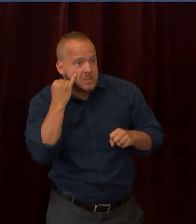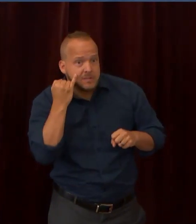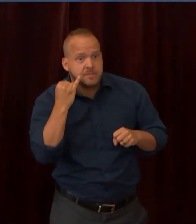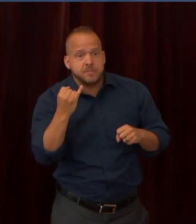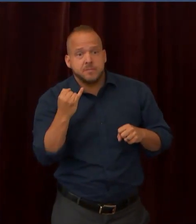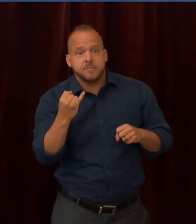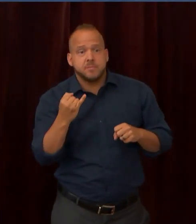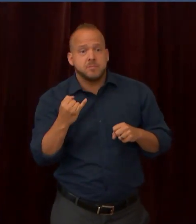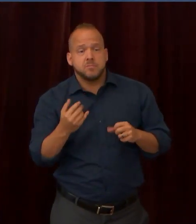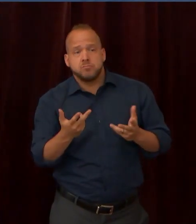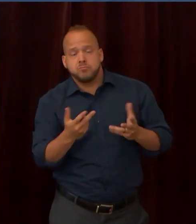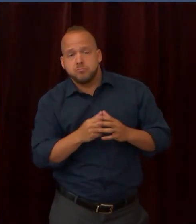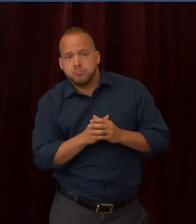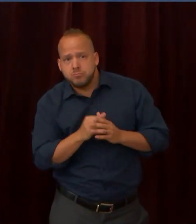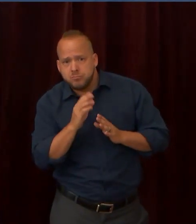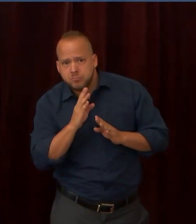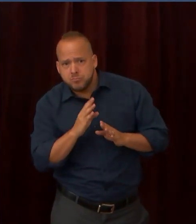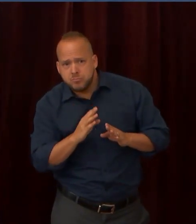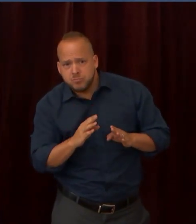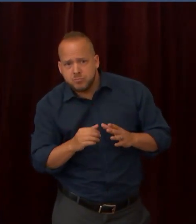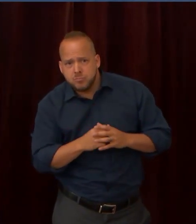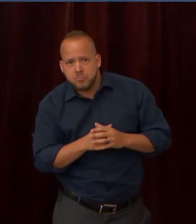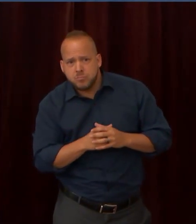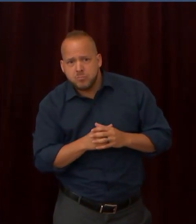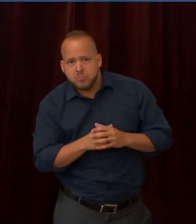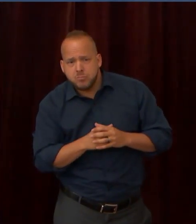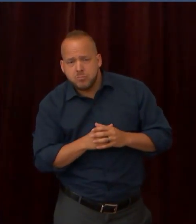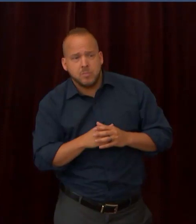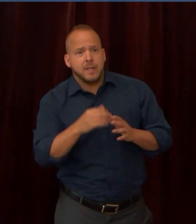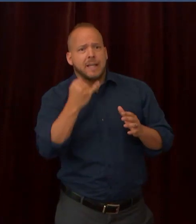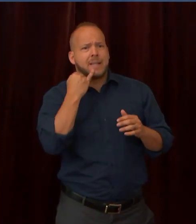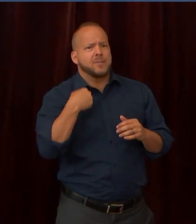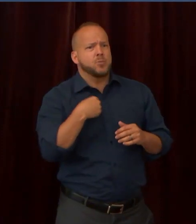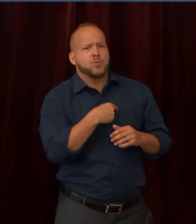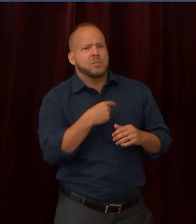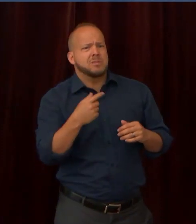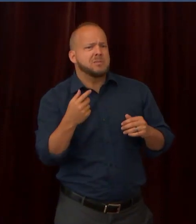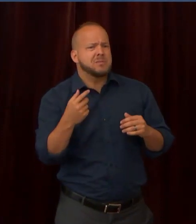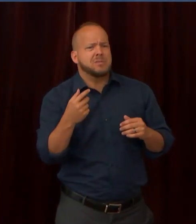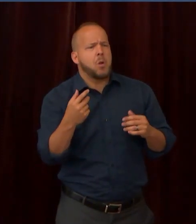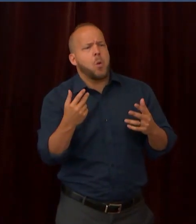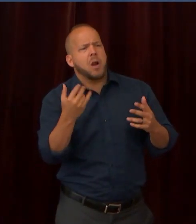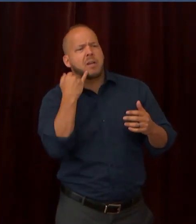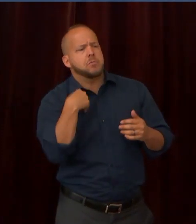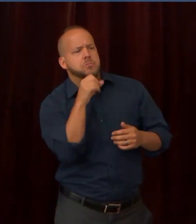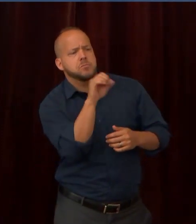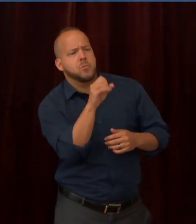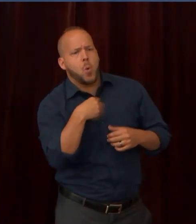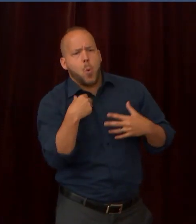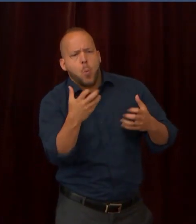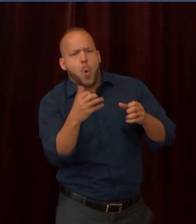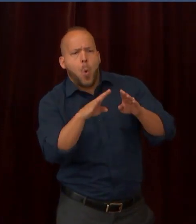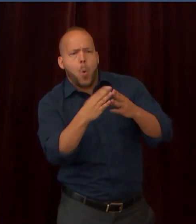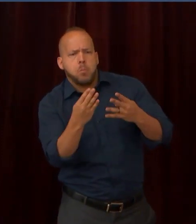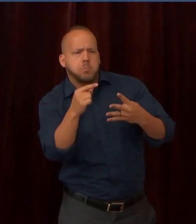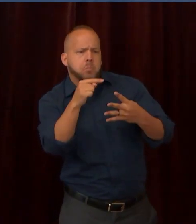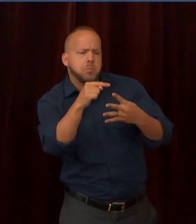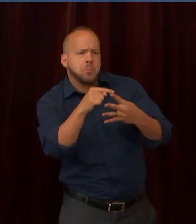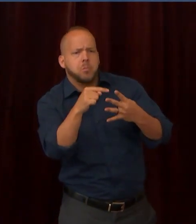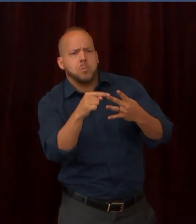something more similar to that, where they can say, you know, we'd like to open these businesses and go slightly different than the plan, but still following kind of state